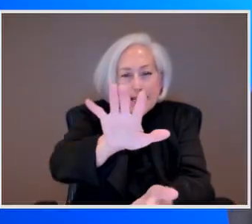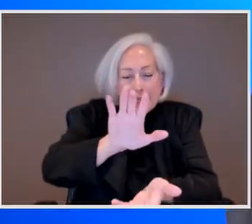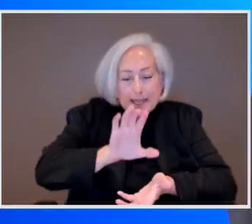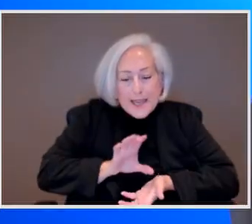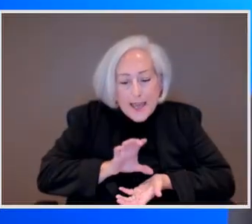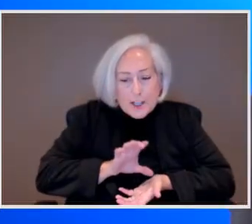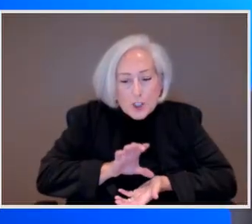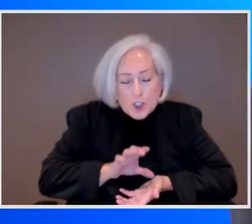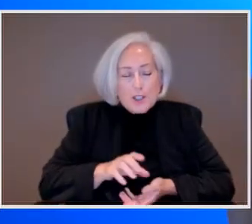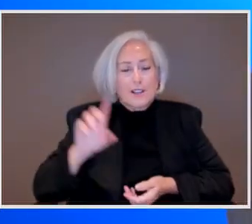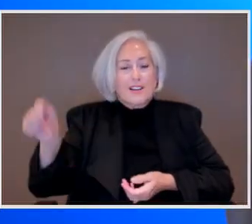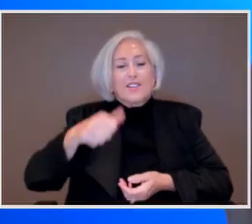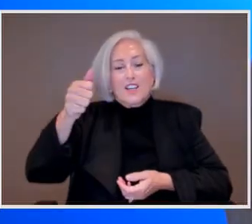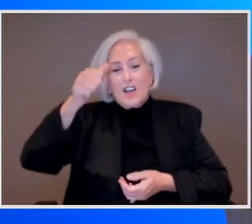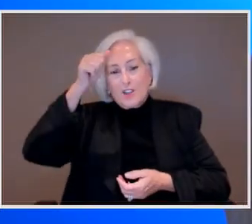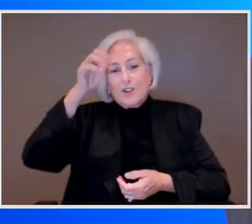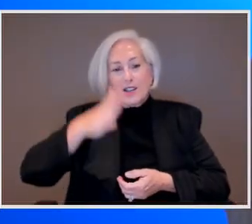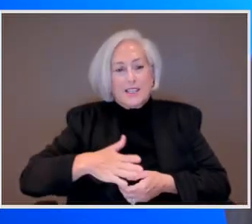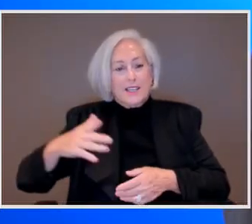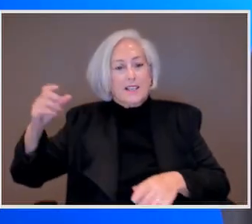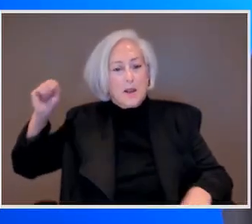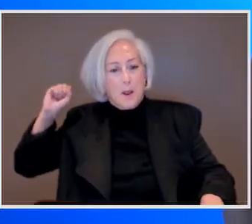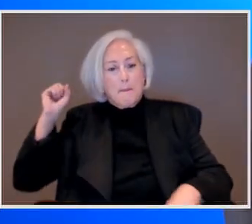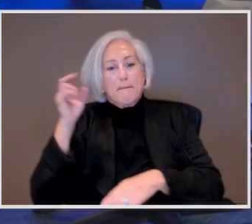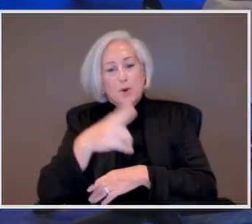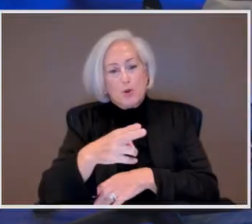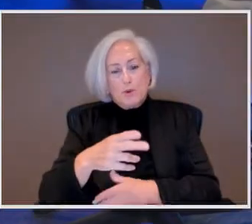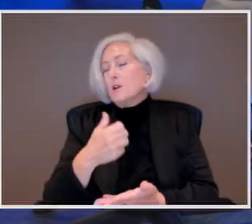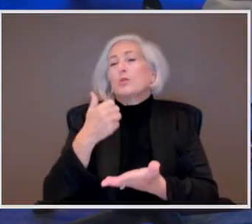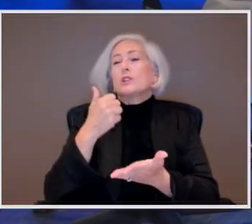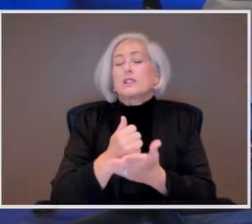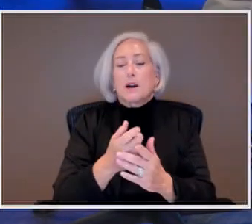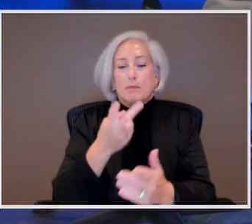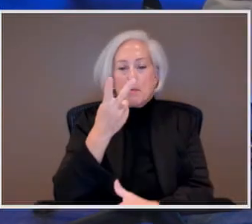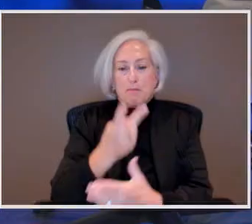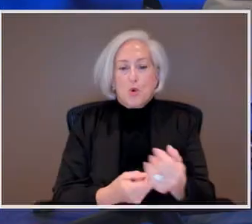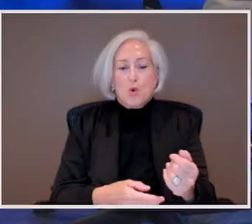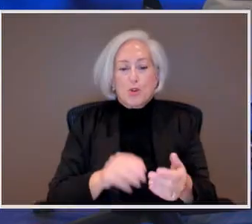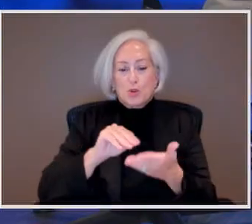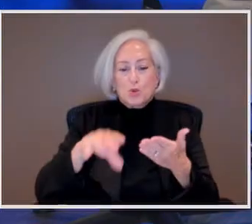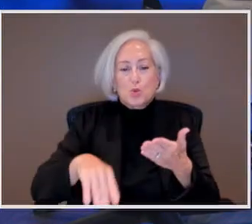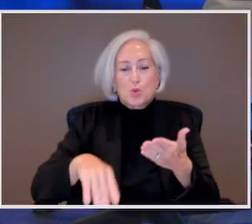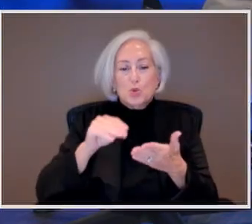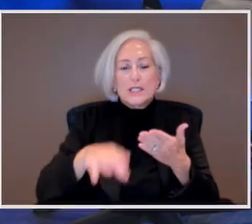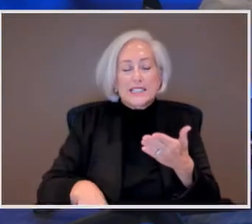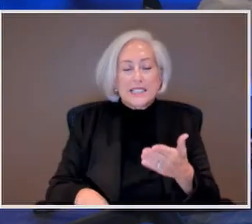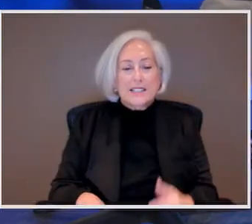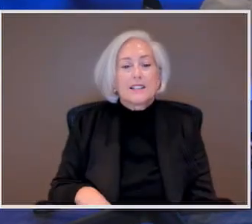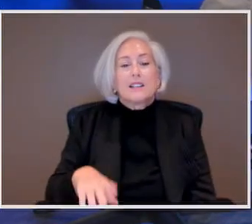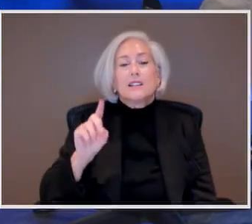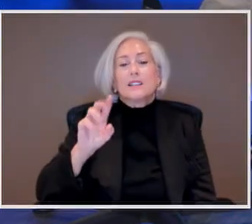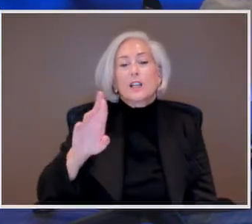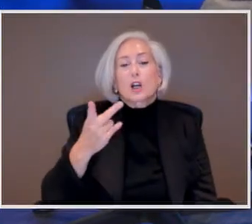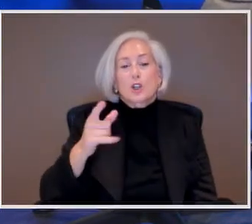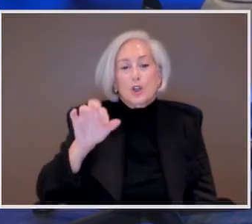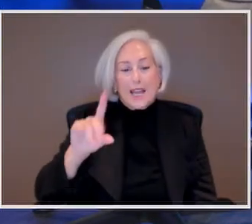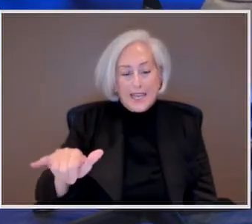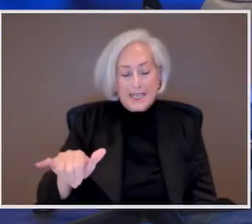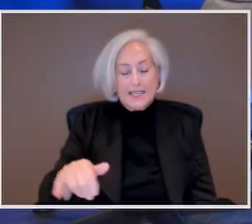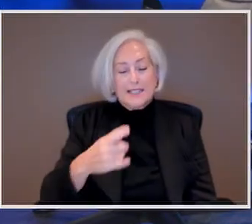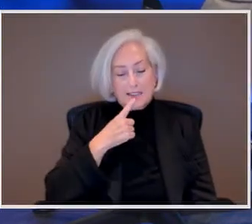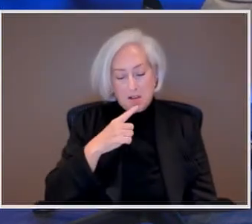to return to a catching position in baseball. So Gage, Dr. Headings clears you to go back to your sports. Were